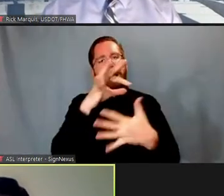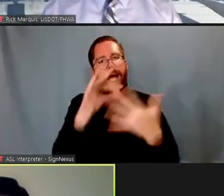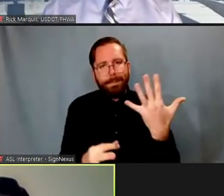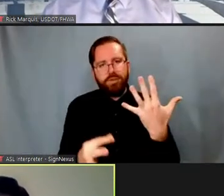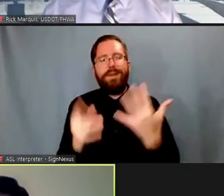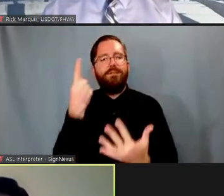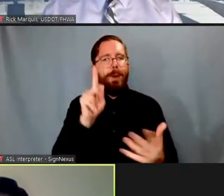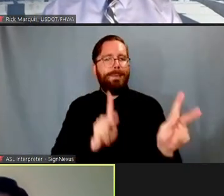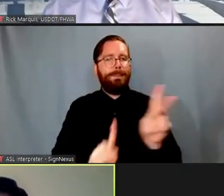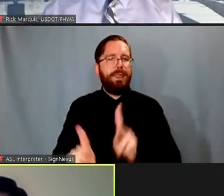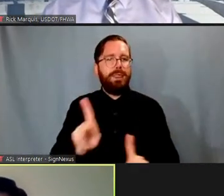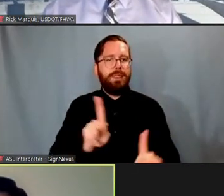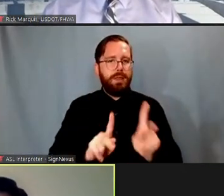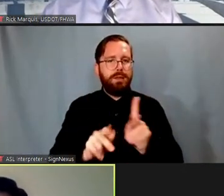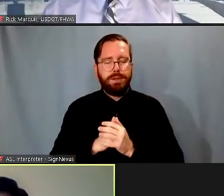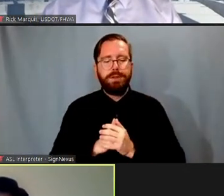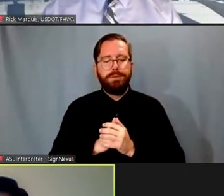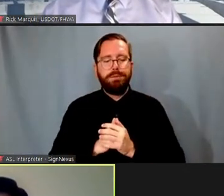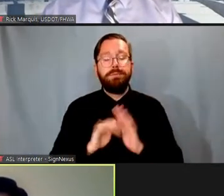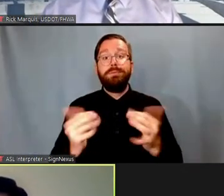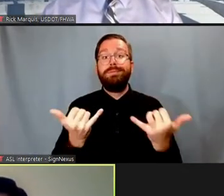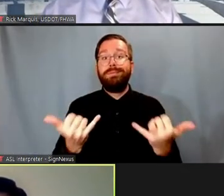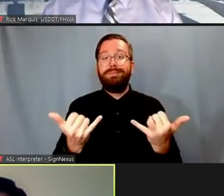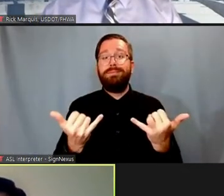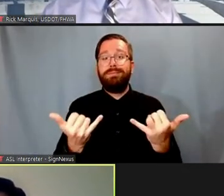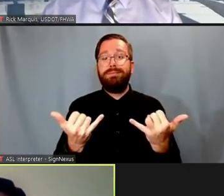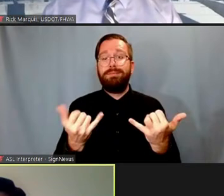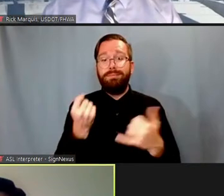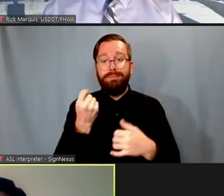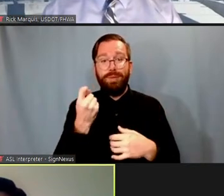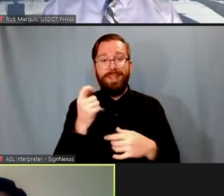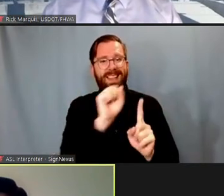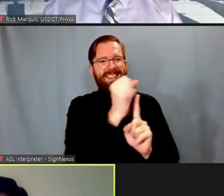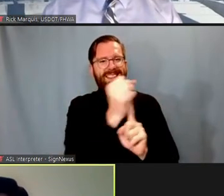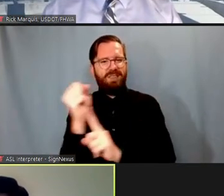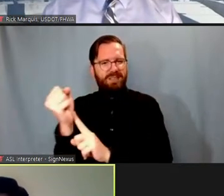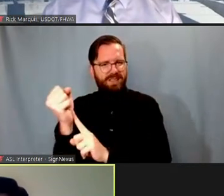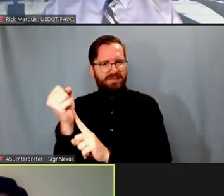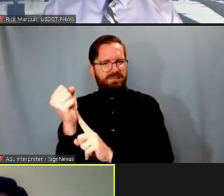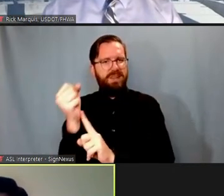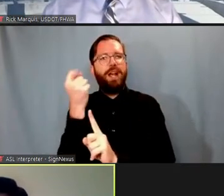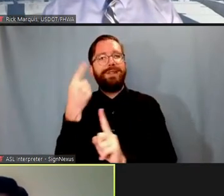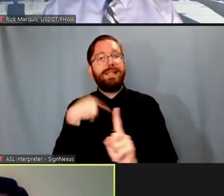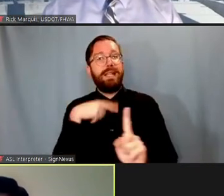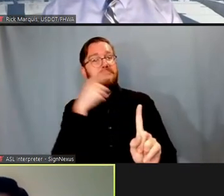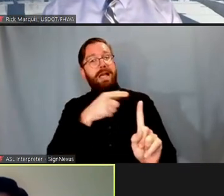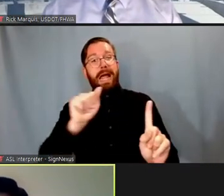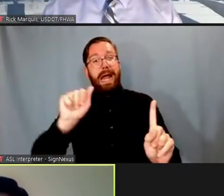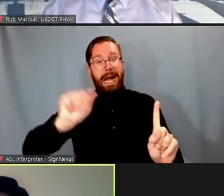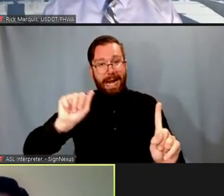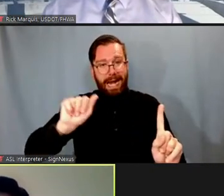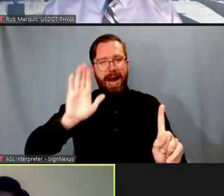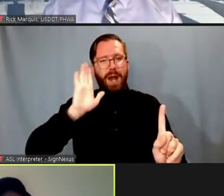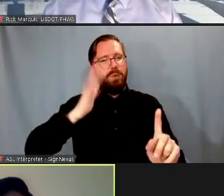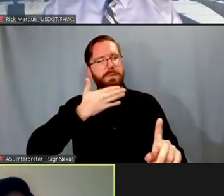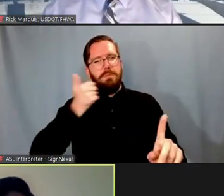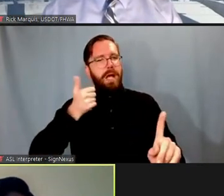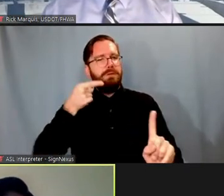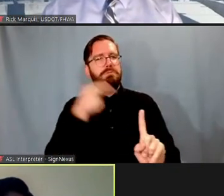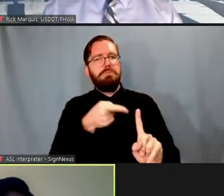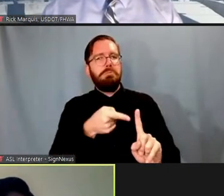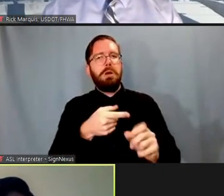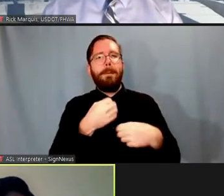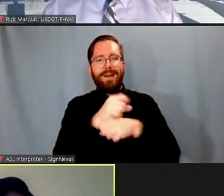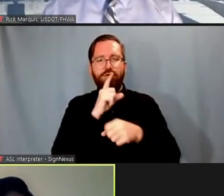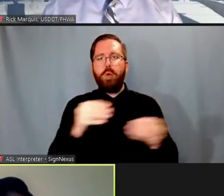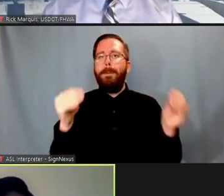options now if the scenario is evaluated scenario a is best positioned to bring about faster more reliable and more accessible